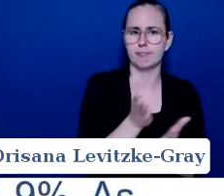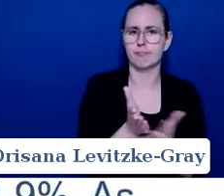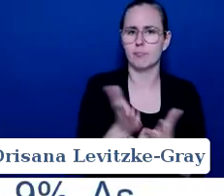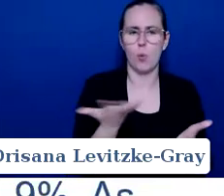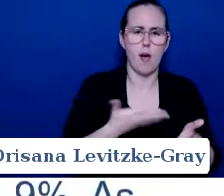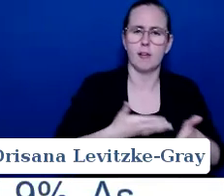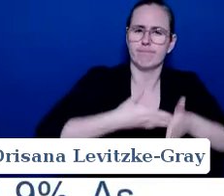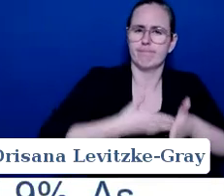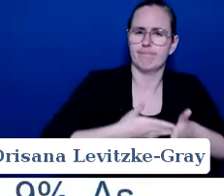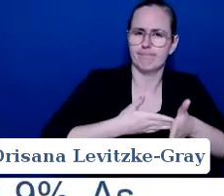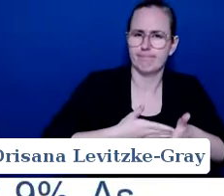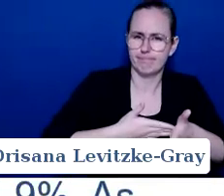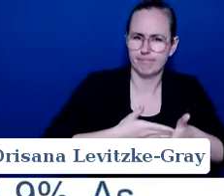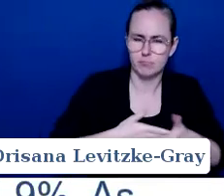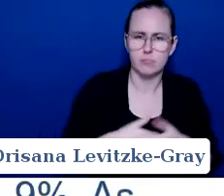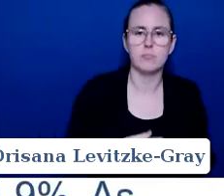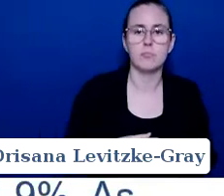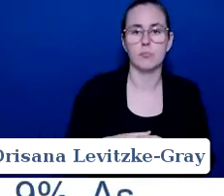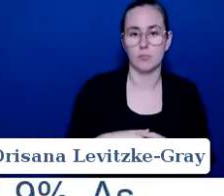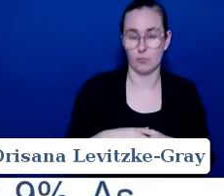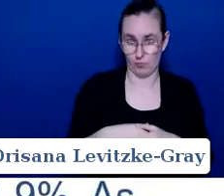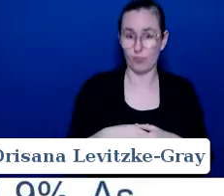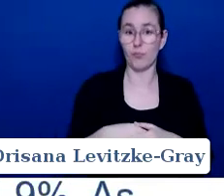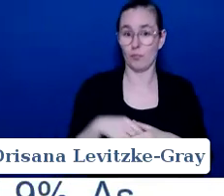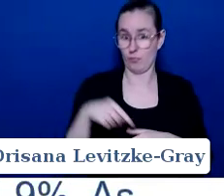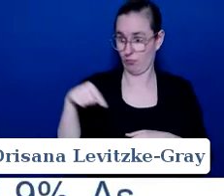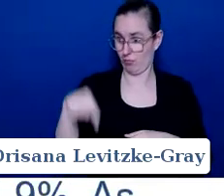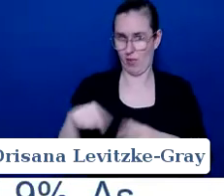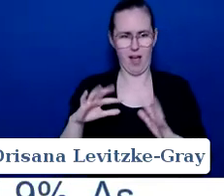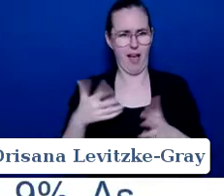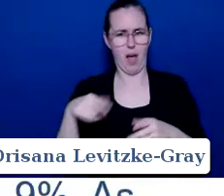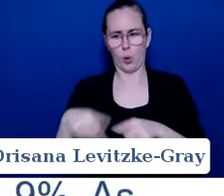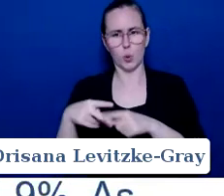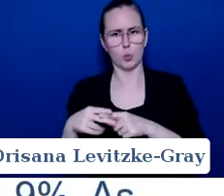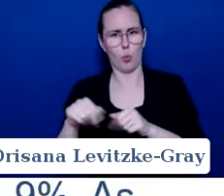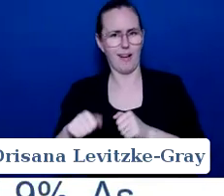registry more disability inclusive. I'm starting with Haiti, because it's very interesting